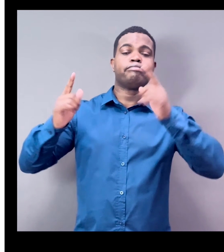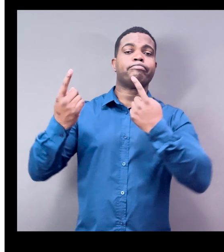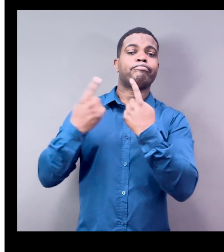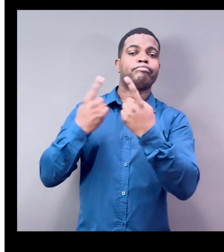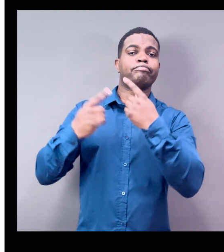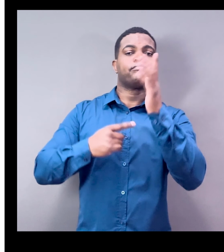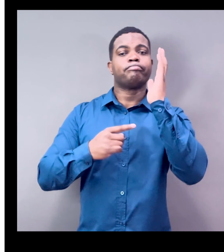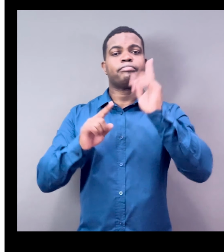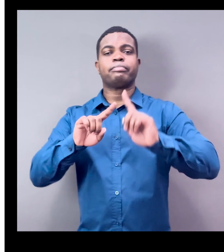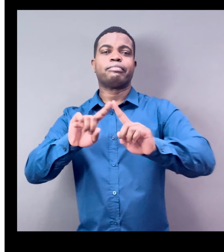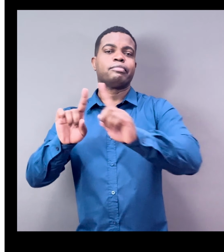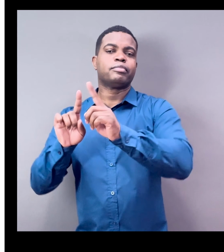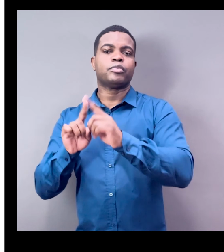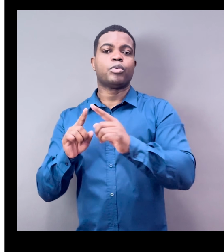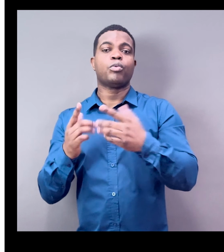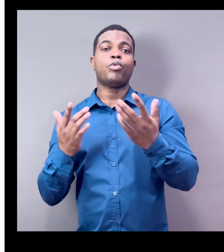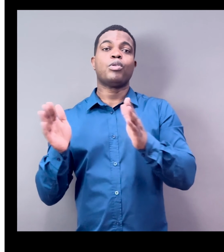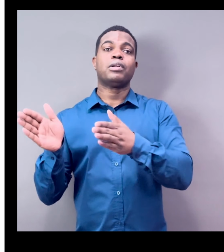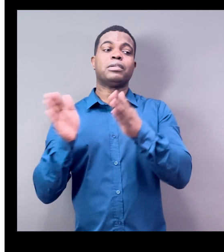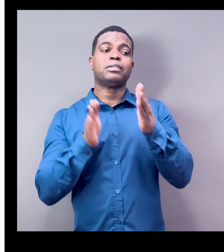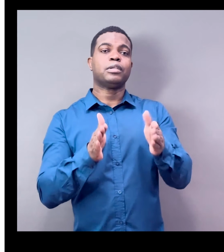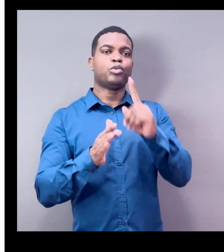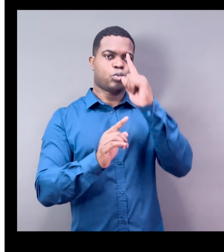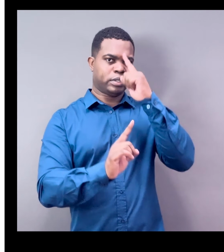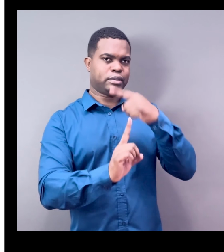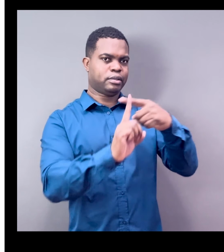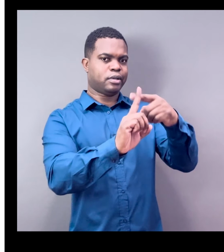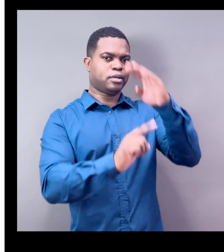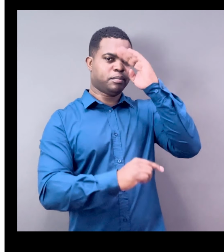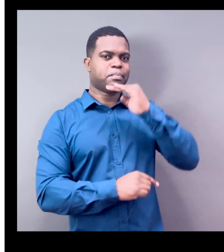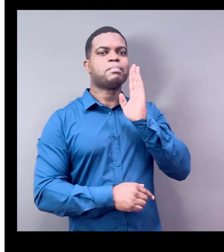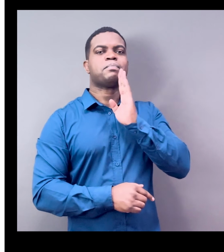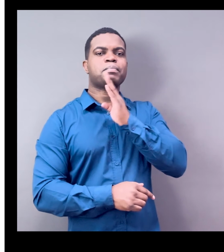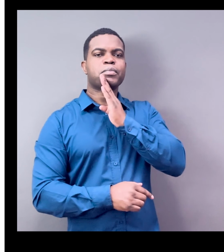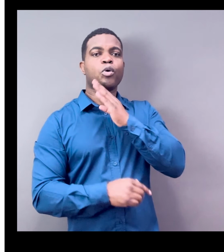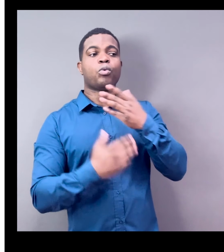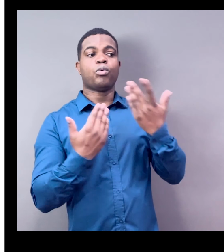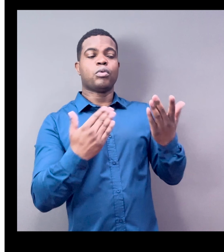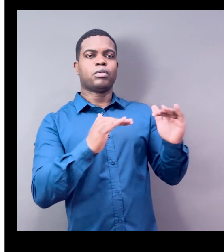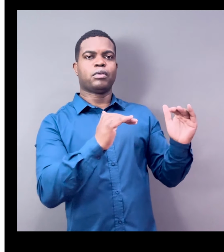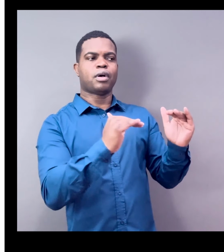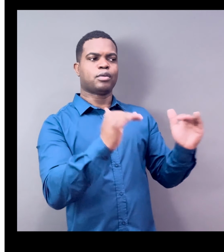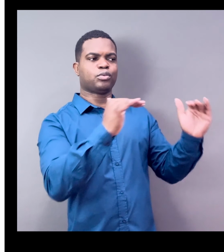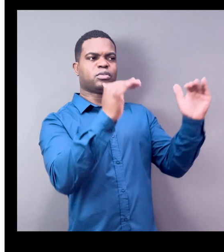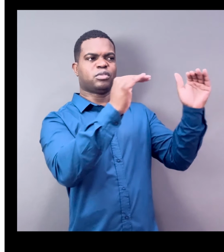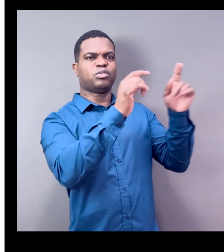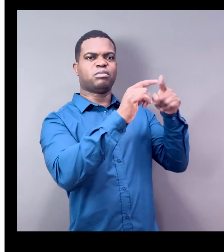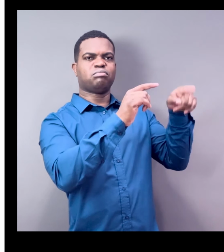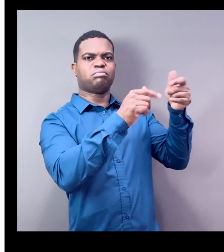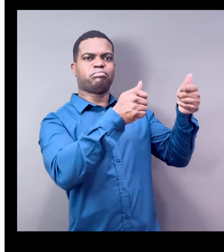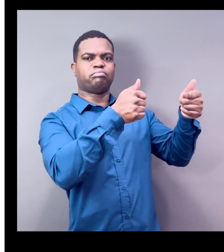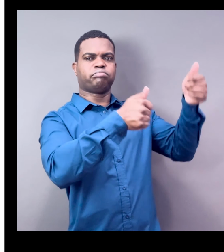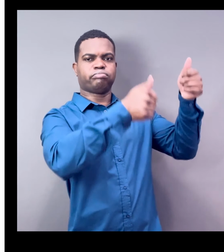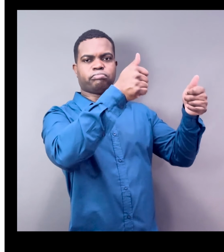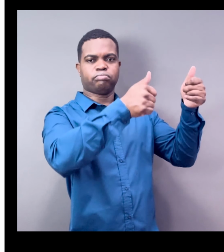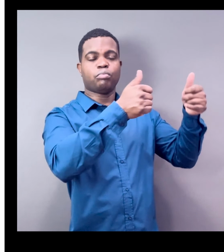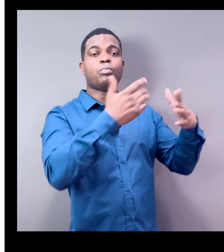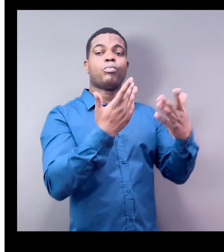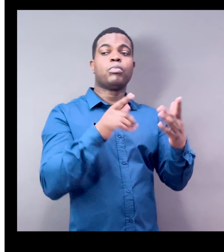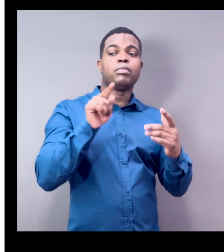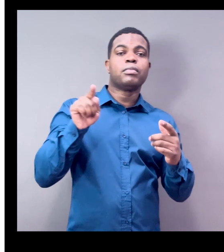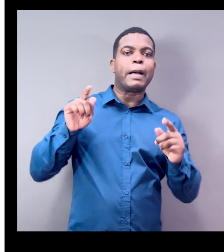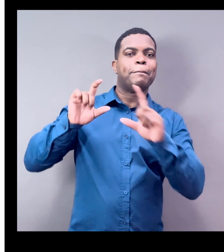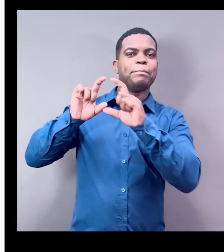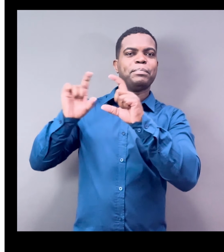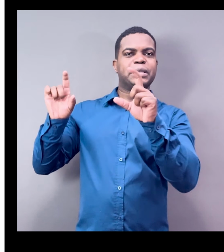Whereas the secondary stakeholders, maybe they are the parents, the association heads, or